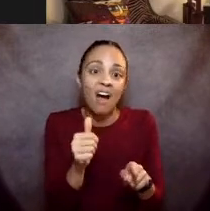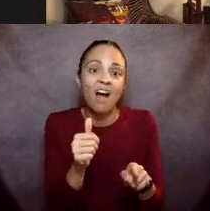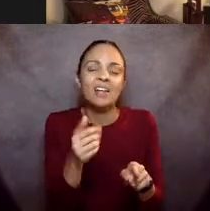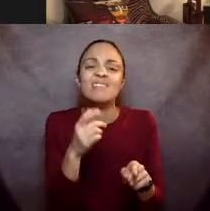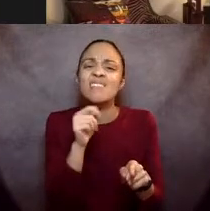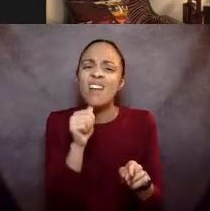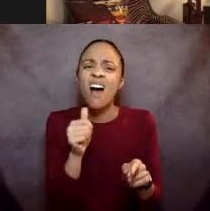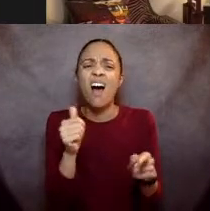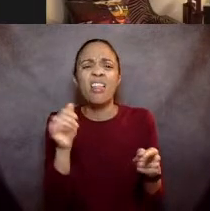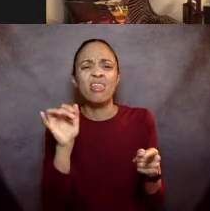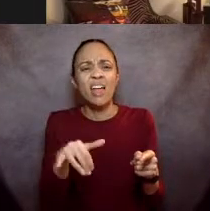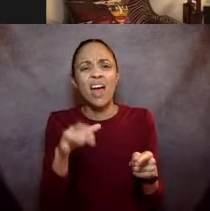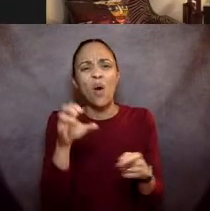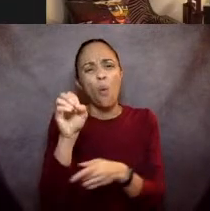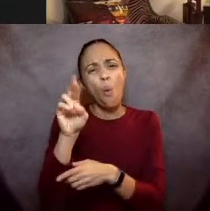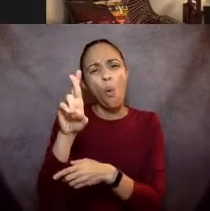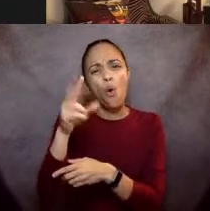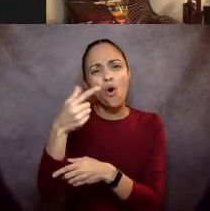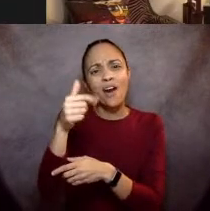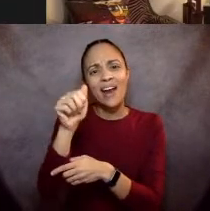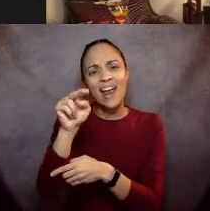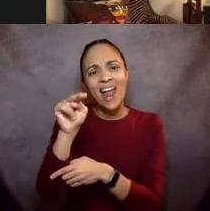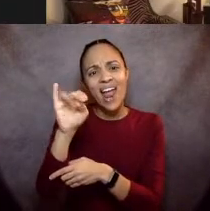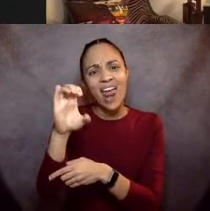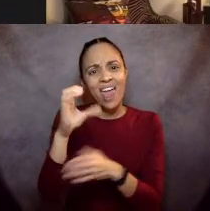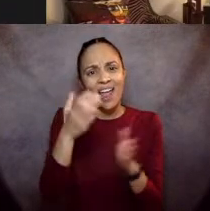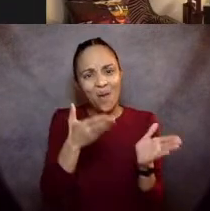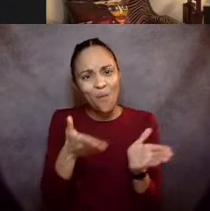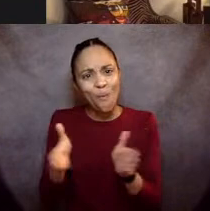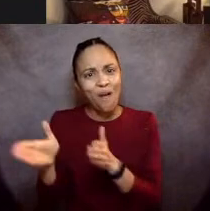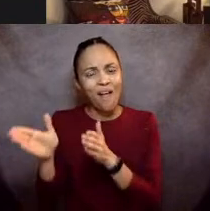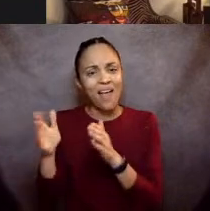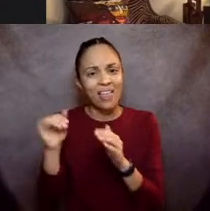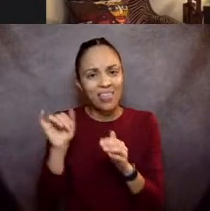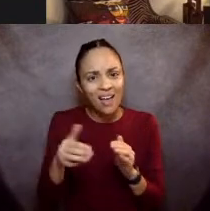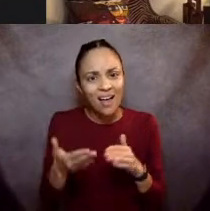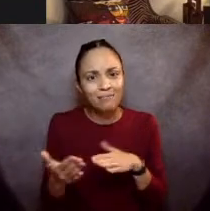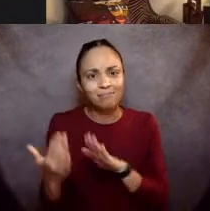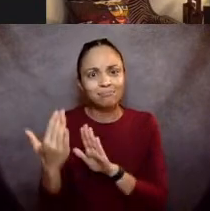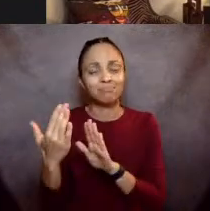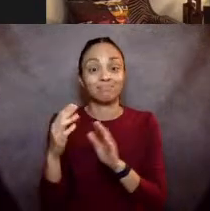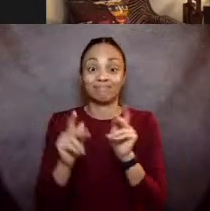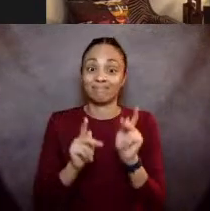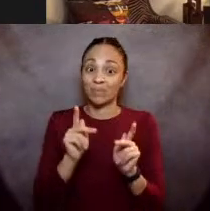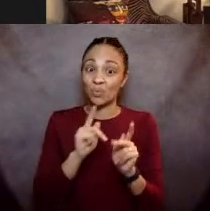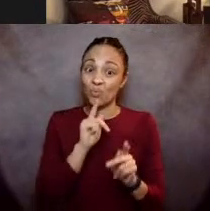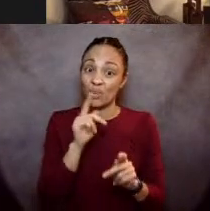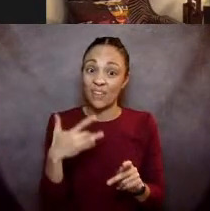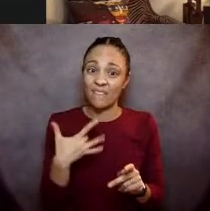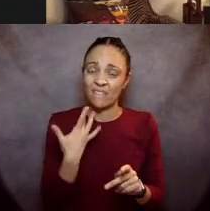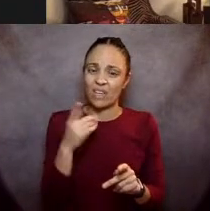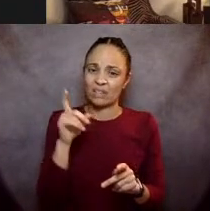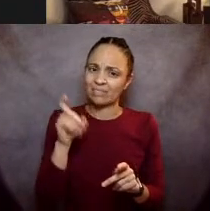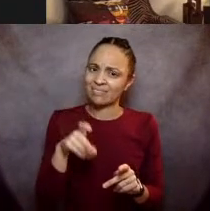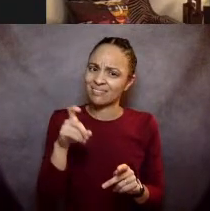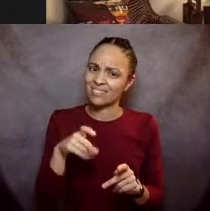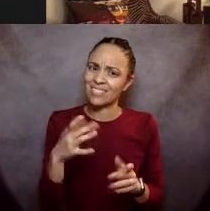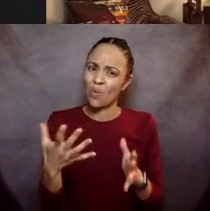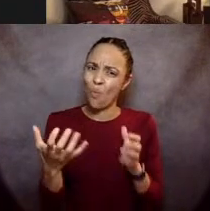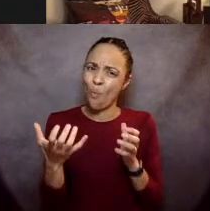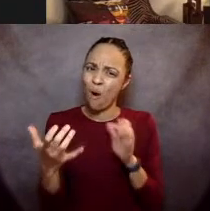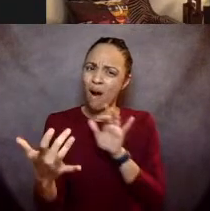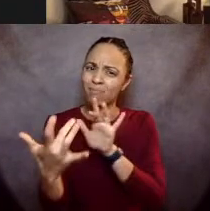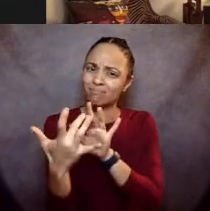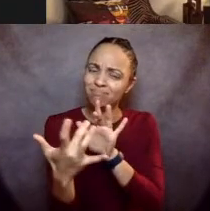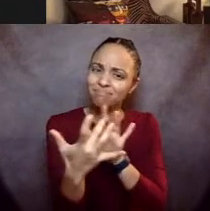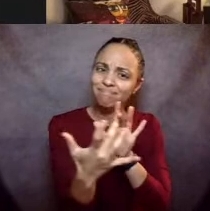the organic way. People started having a need to reach out to people that maybe they had forgotten